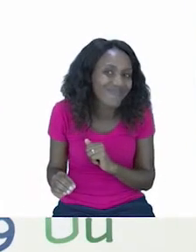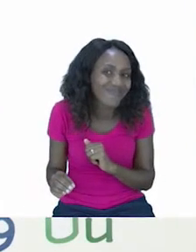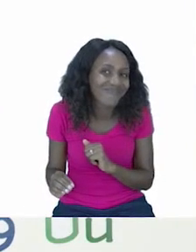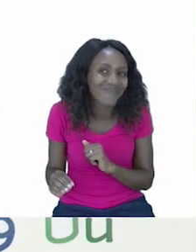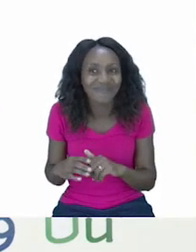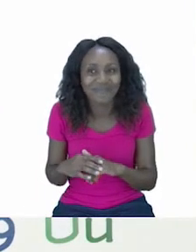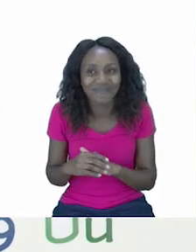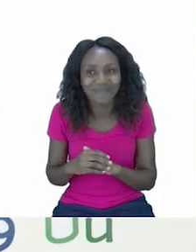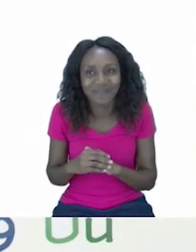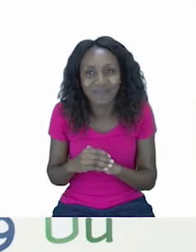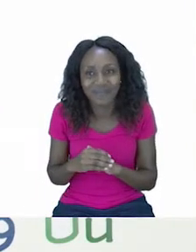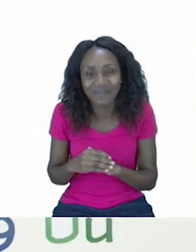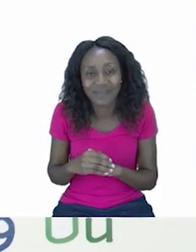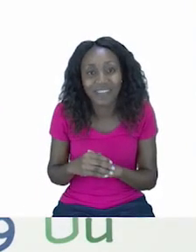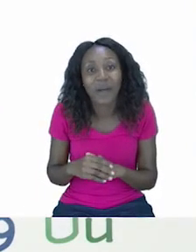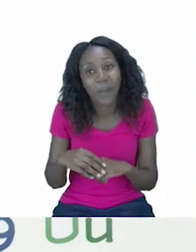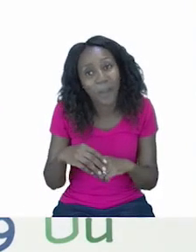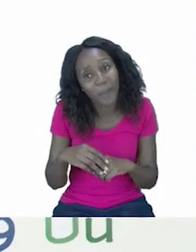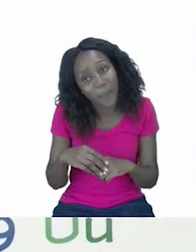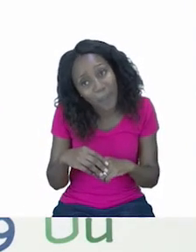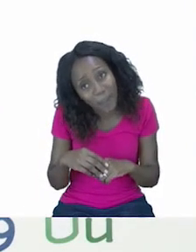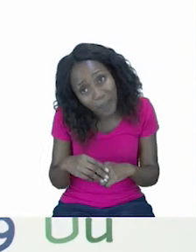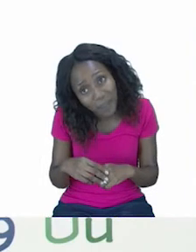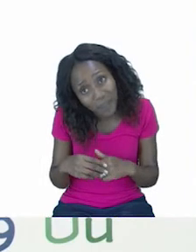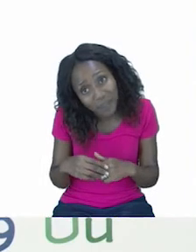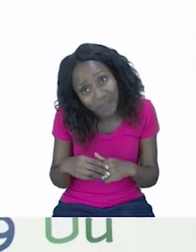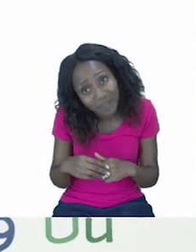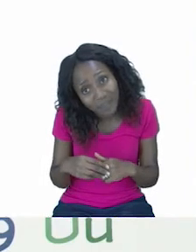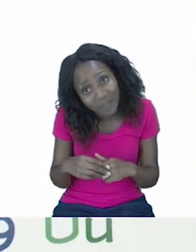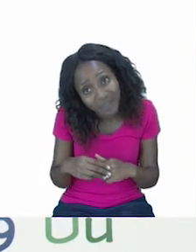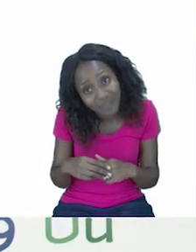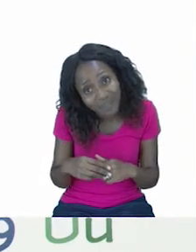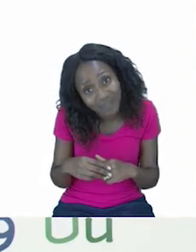The next day we have is